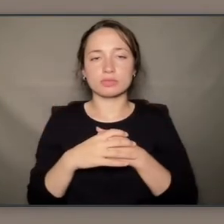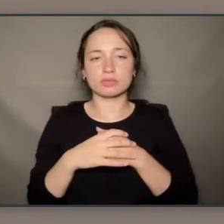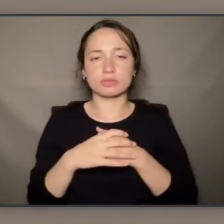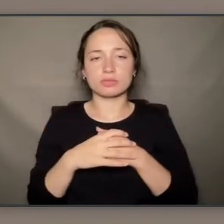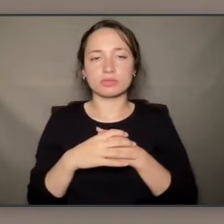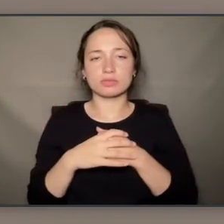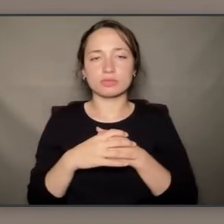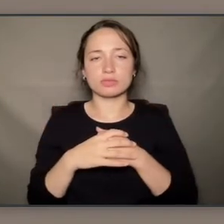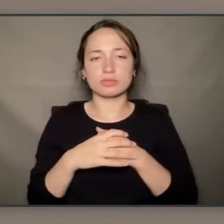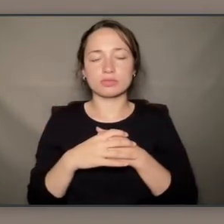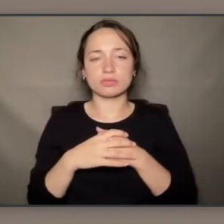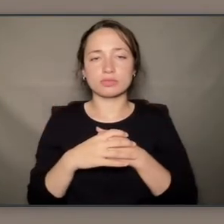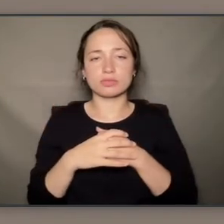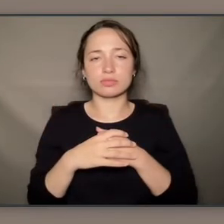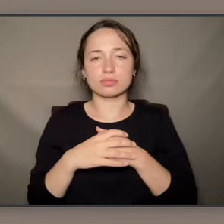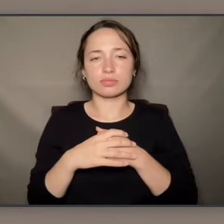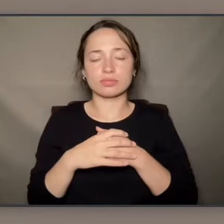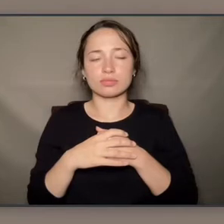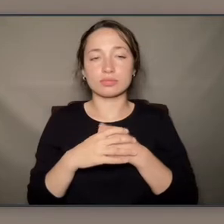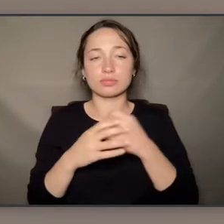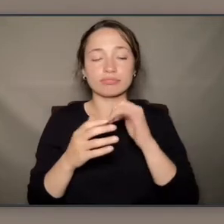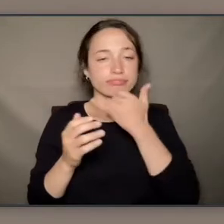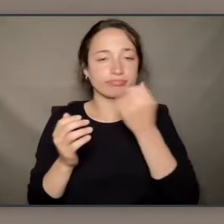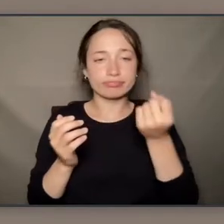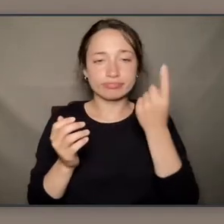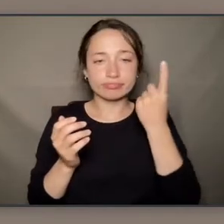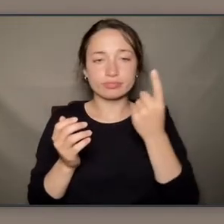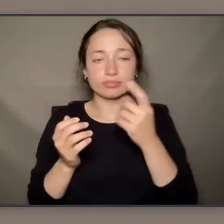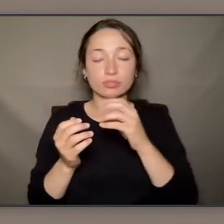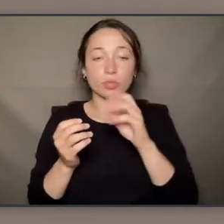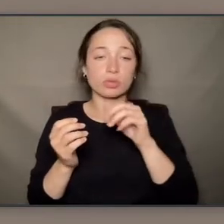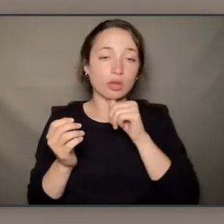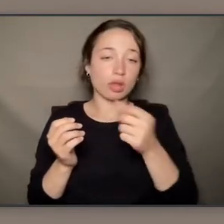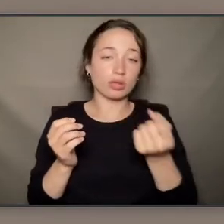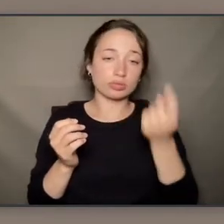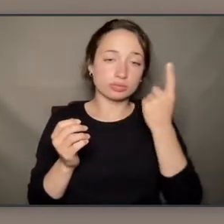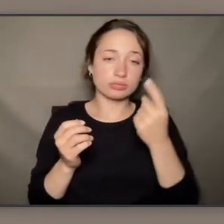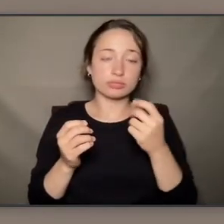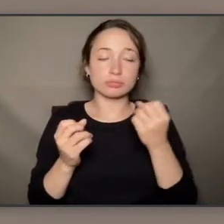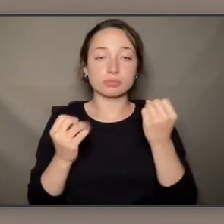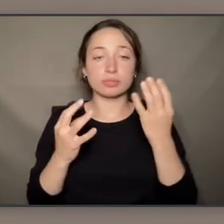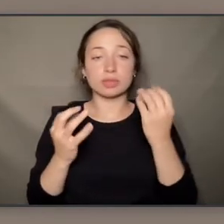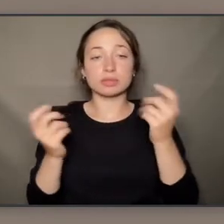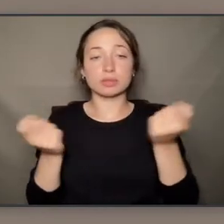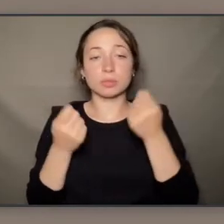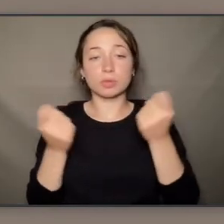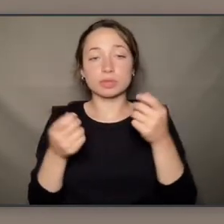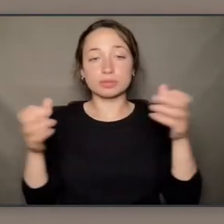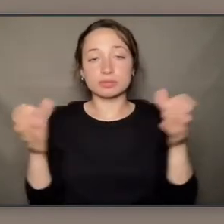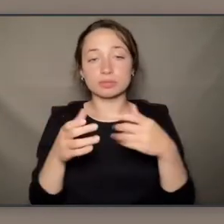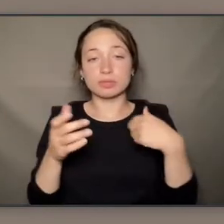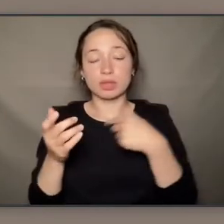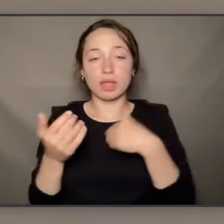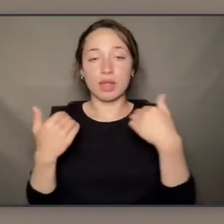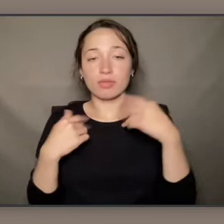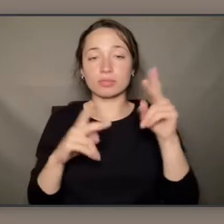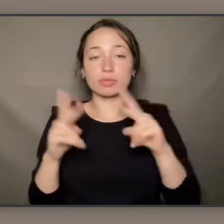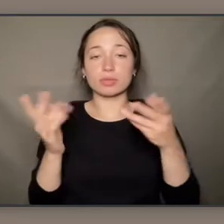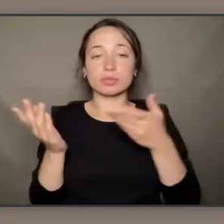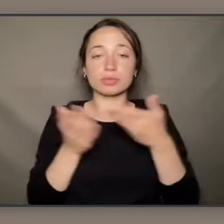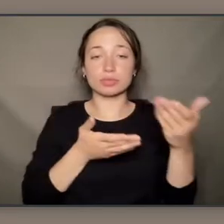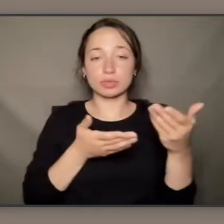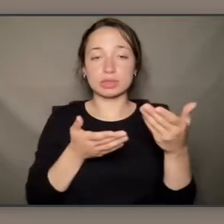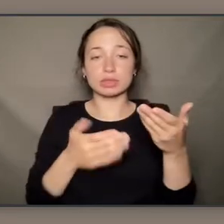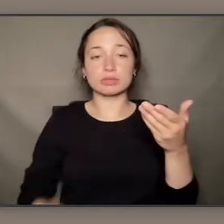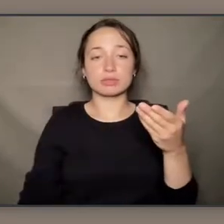Just as another example of misunderstanding or not understanding, in many of the ceremonies that we have,